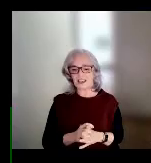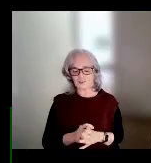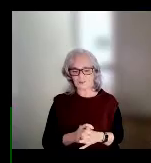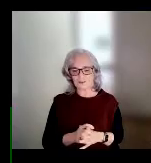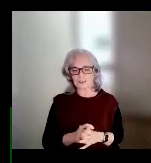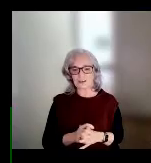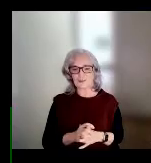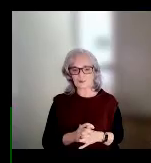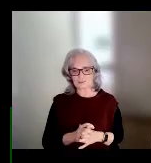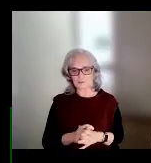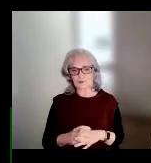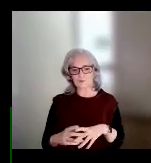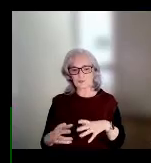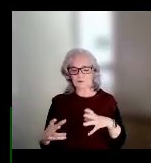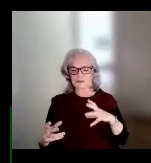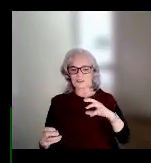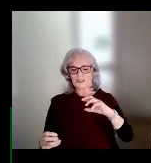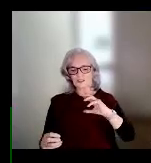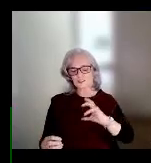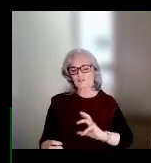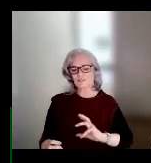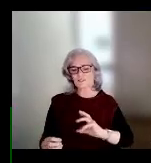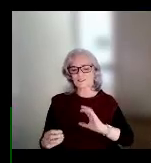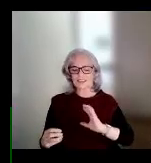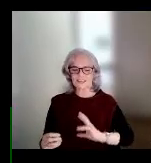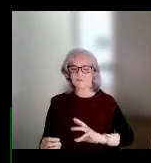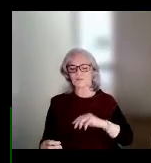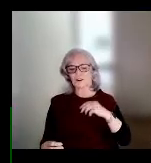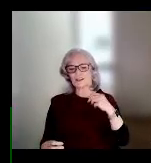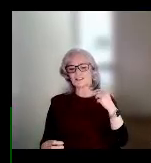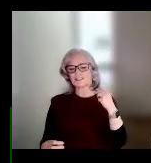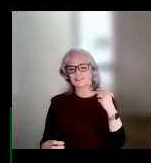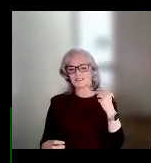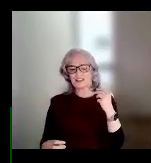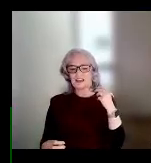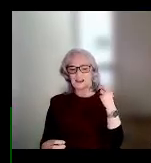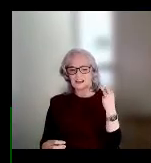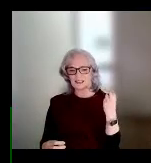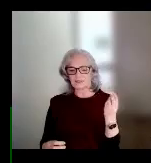there is accountability across the board between services, care providers, and the